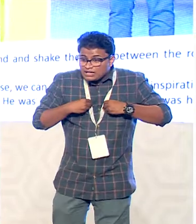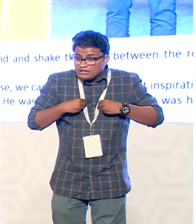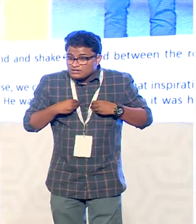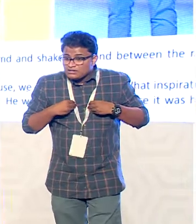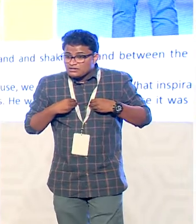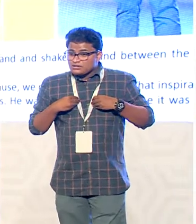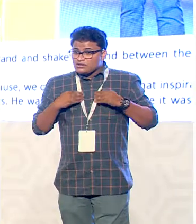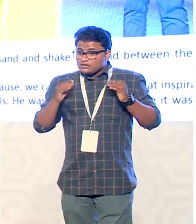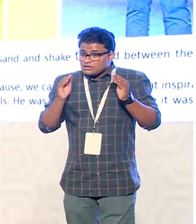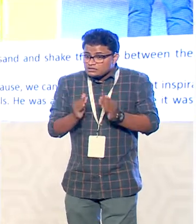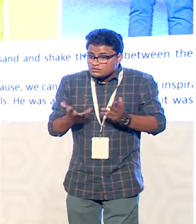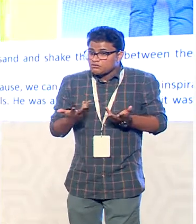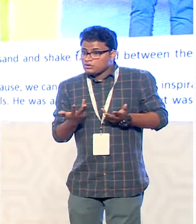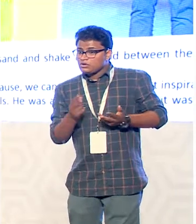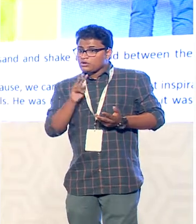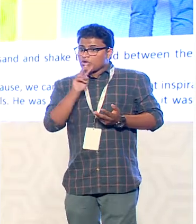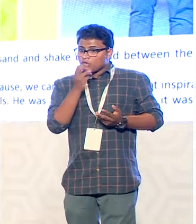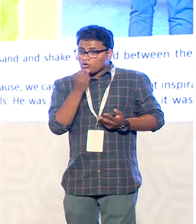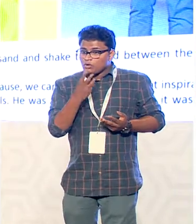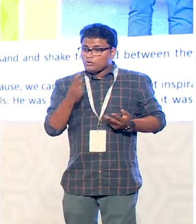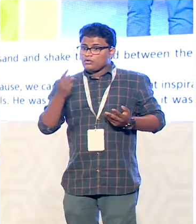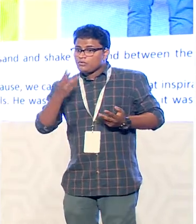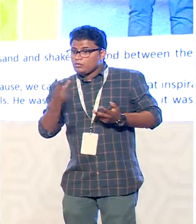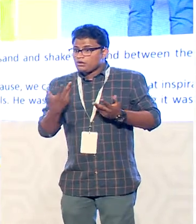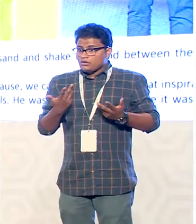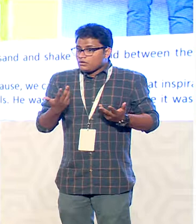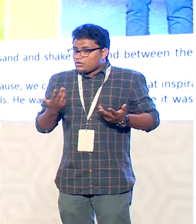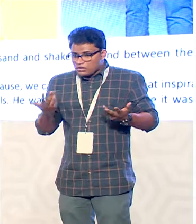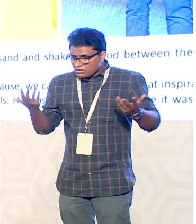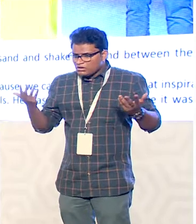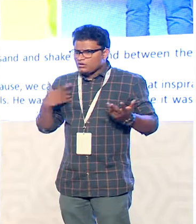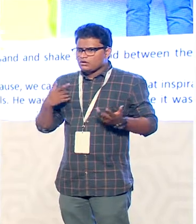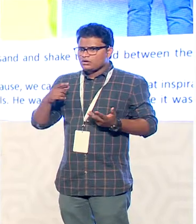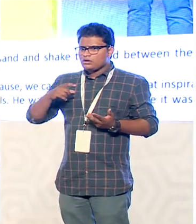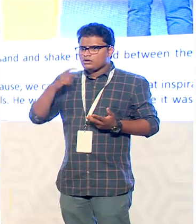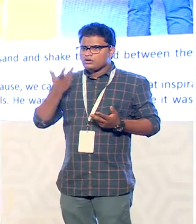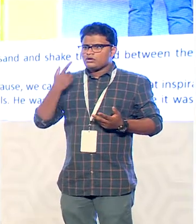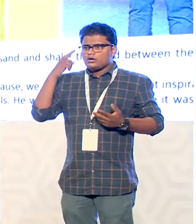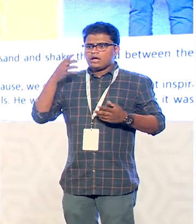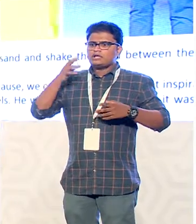small kind of a 2-3 month assignment to go and do one job for somebody in Africa,